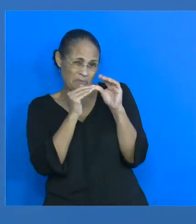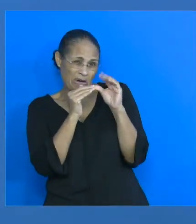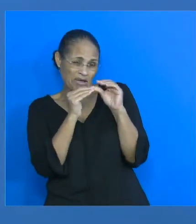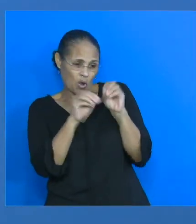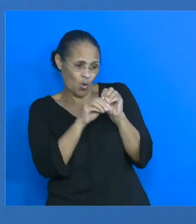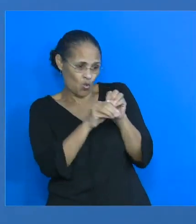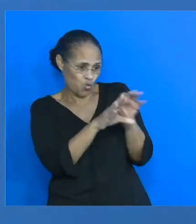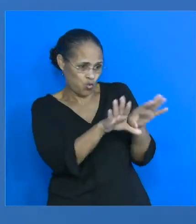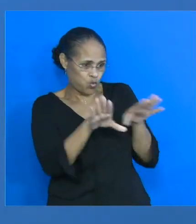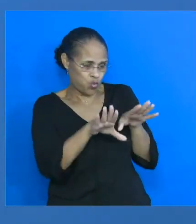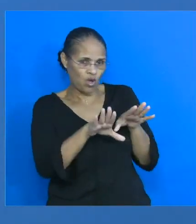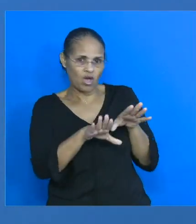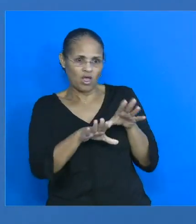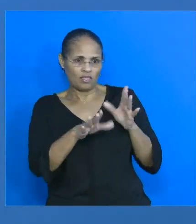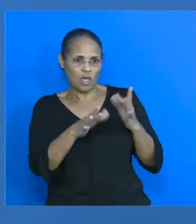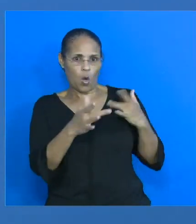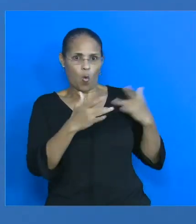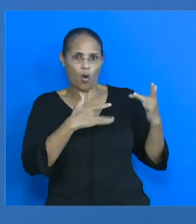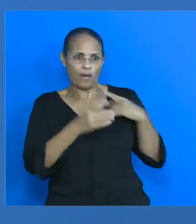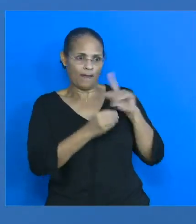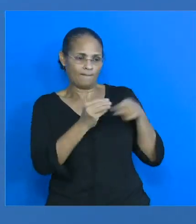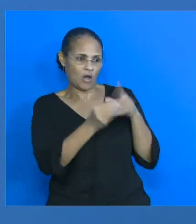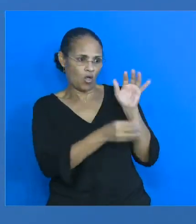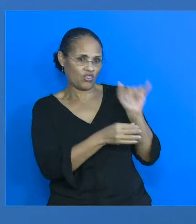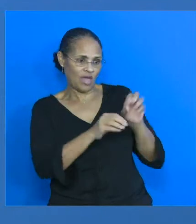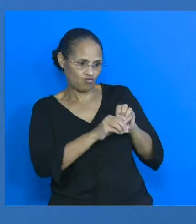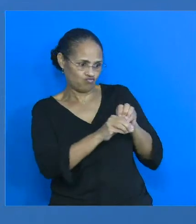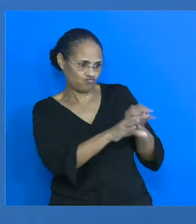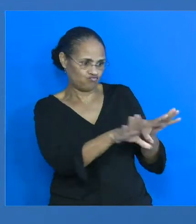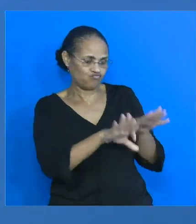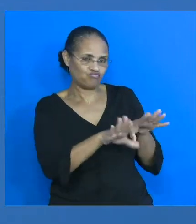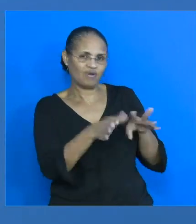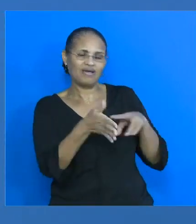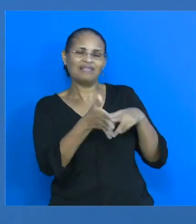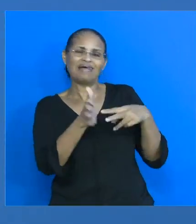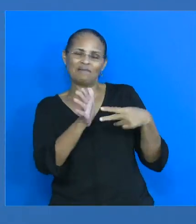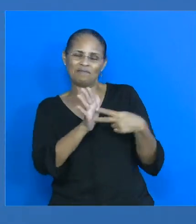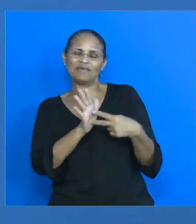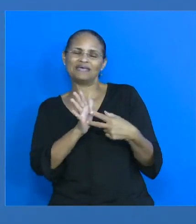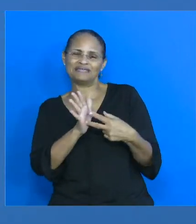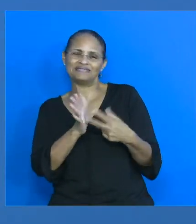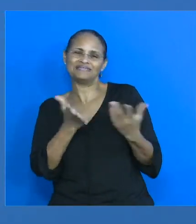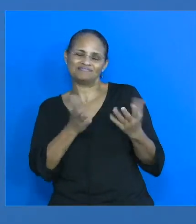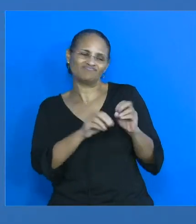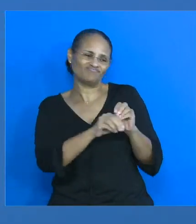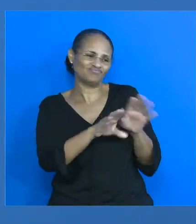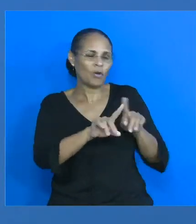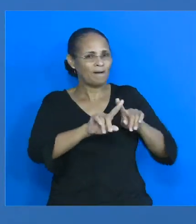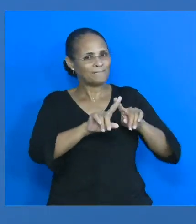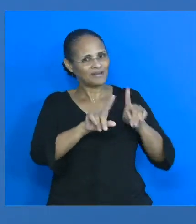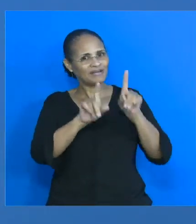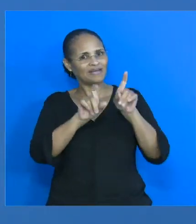about the word outbreak. The definition is, it's an epidemiological definition. But